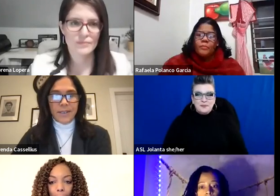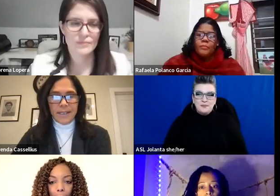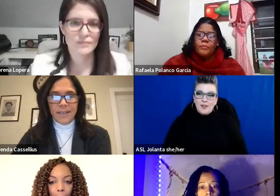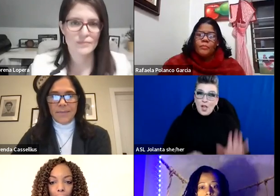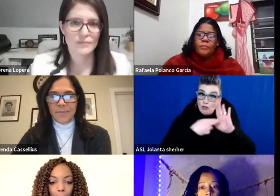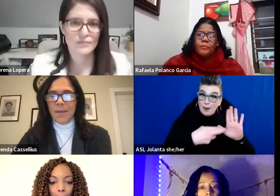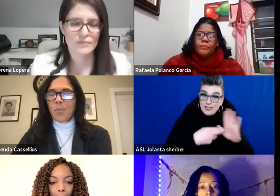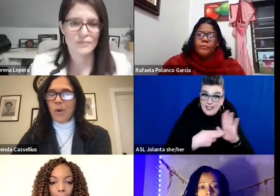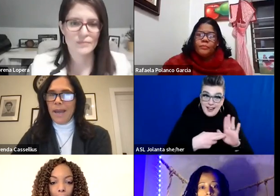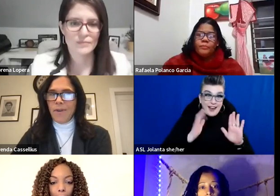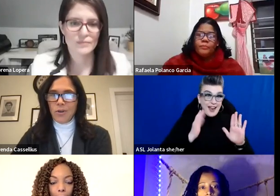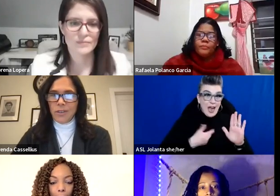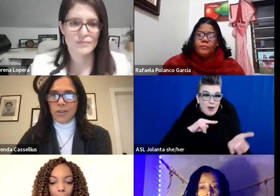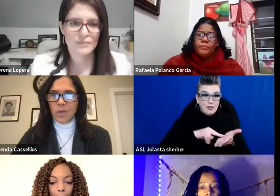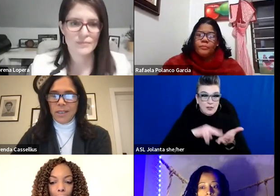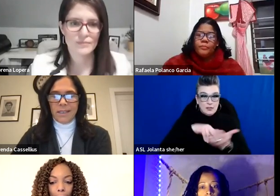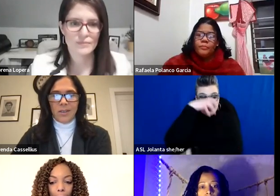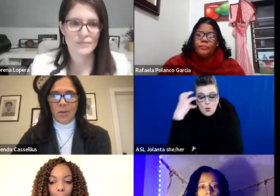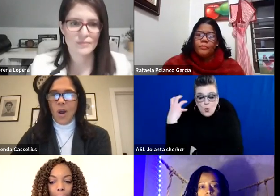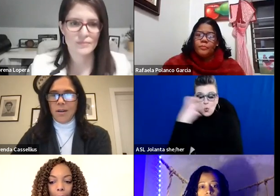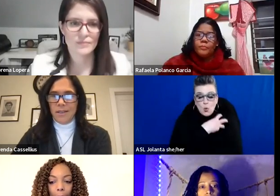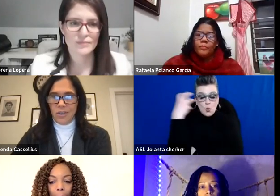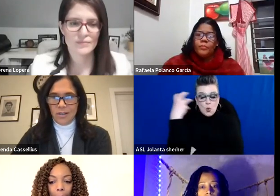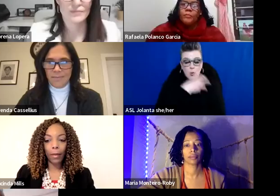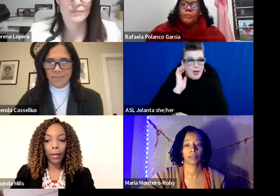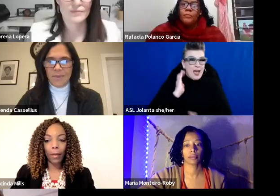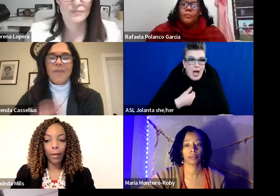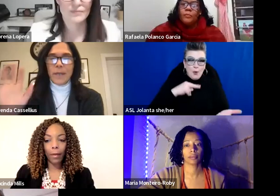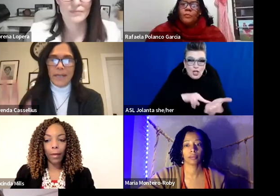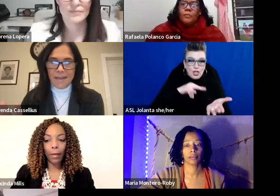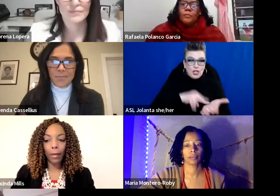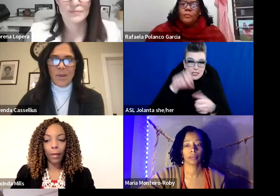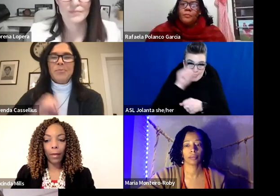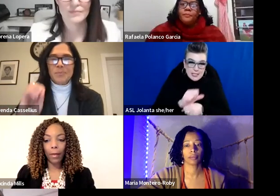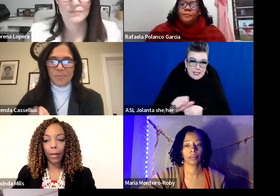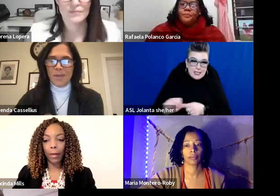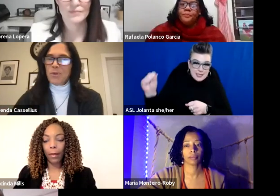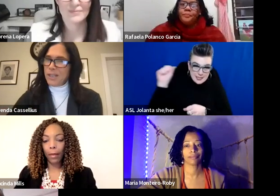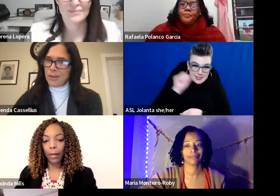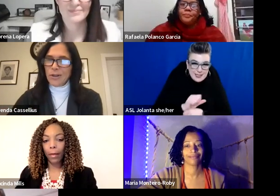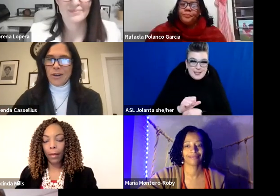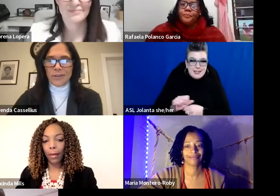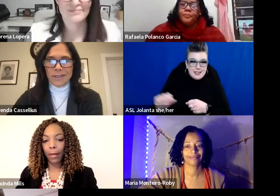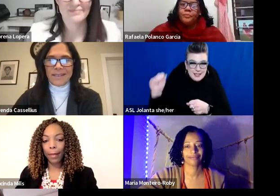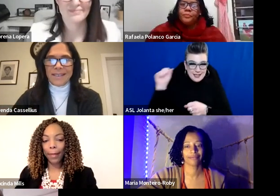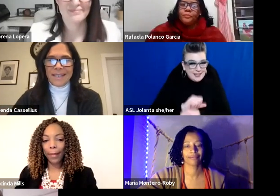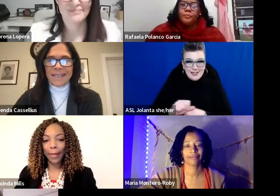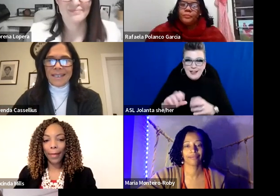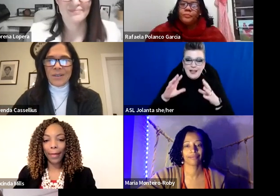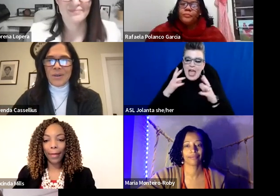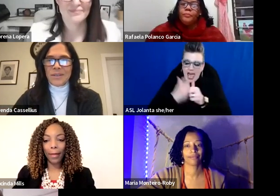our nurses and boy have our nurses worked so hard this year everybody has but in particular our